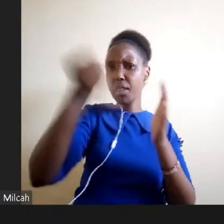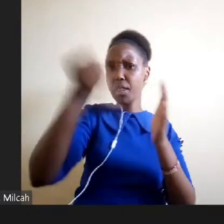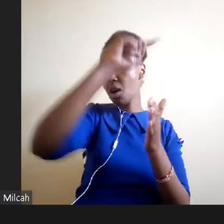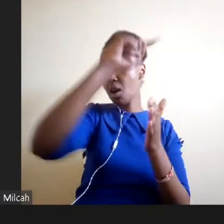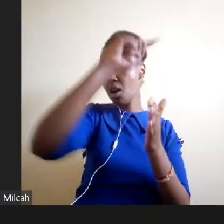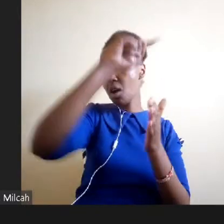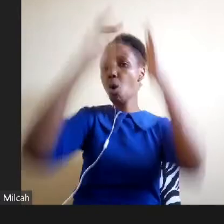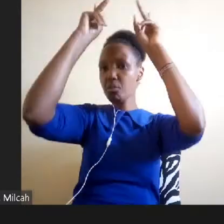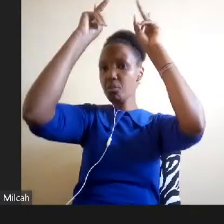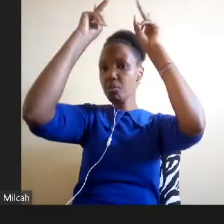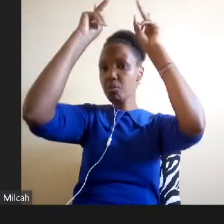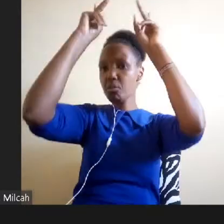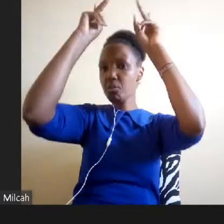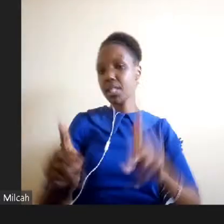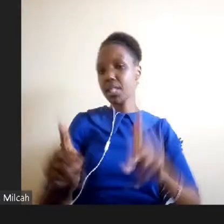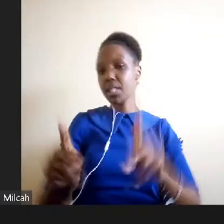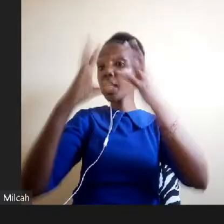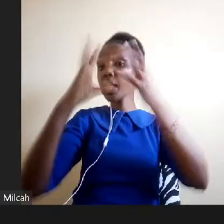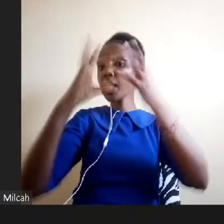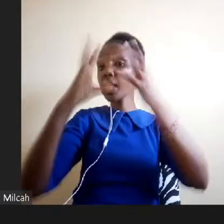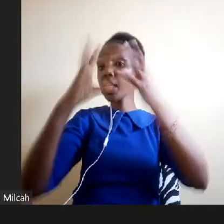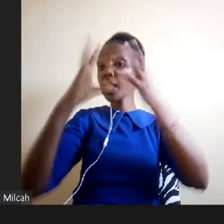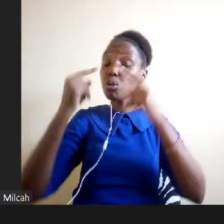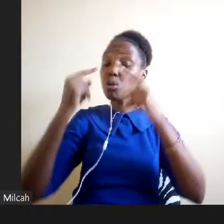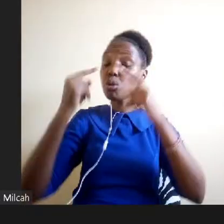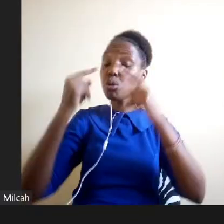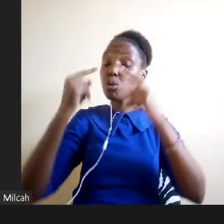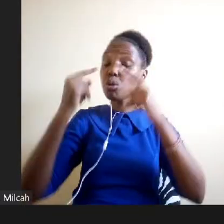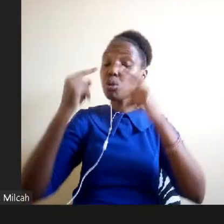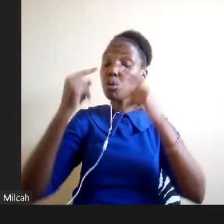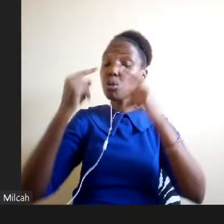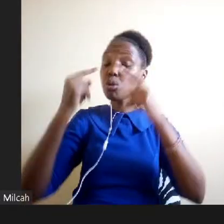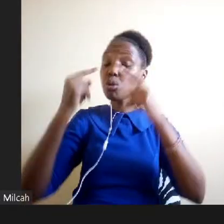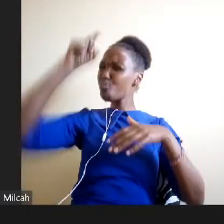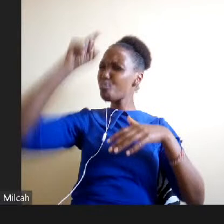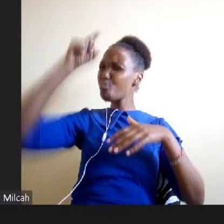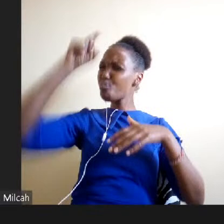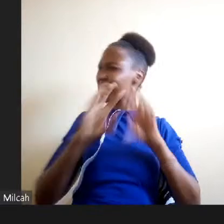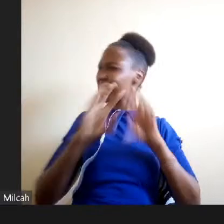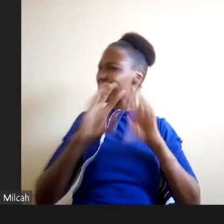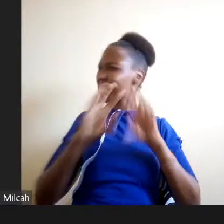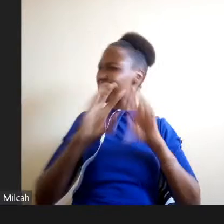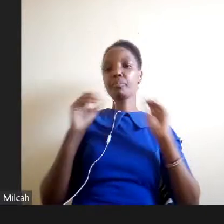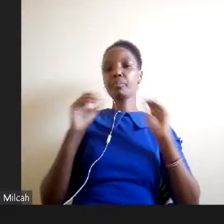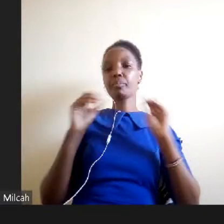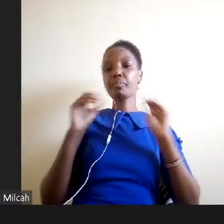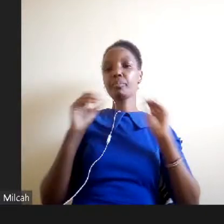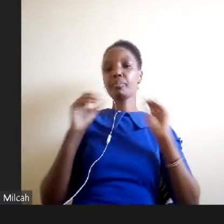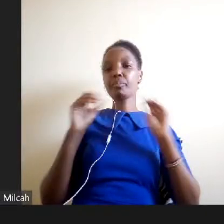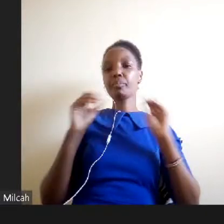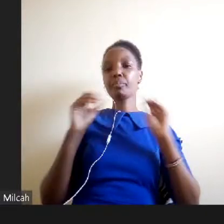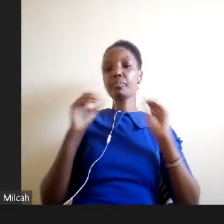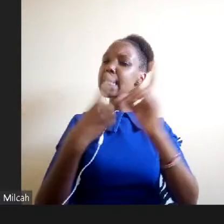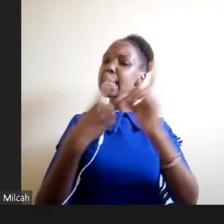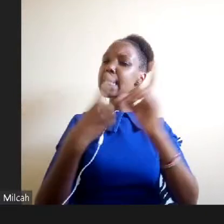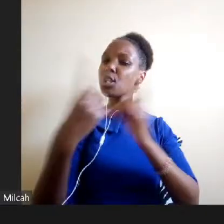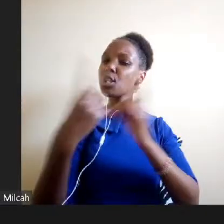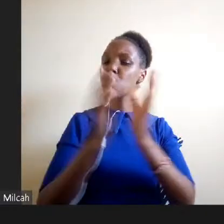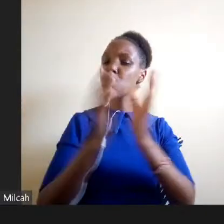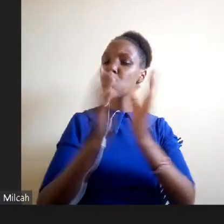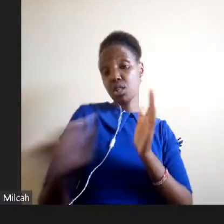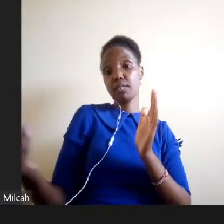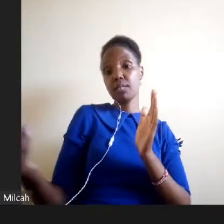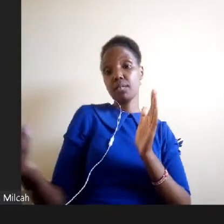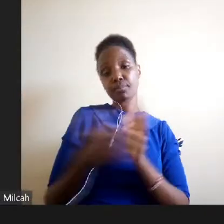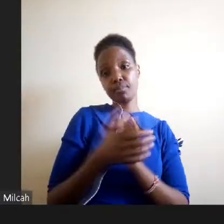wrong information to people whom they should not have been giving it to. So we need to be able to have these conversations with them. Our children are also victims of